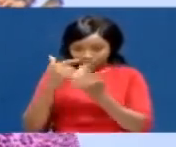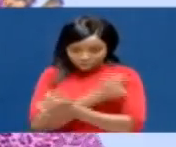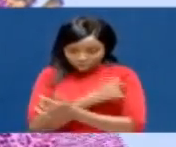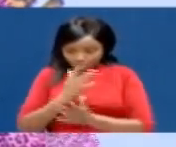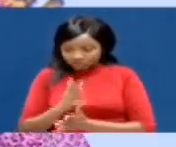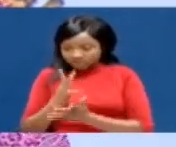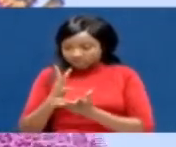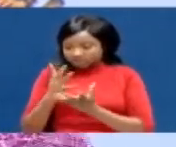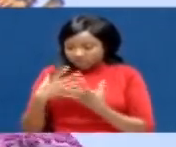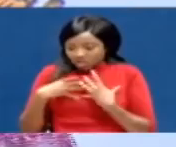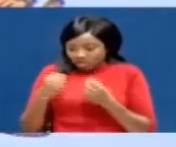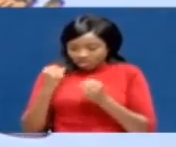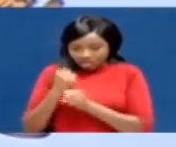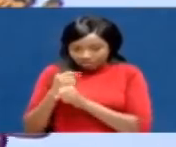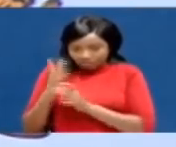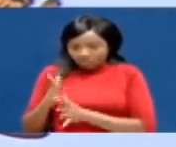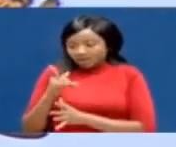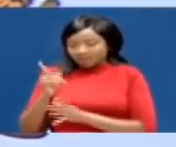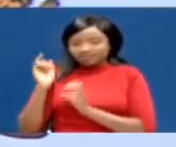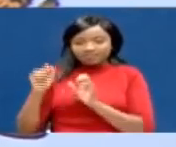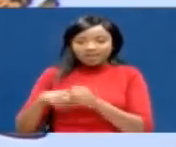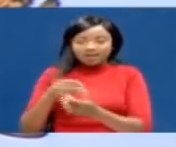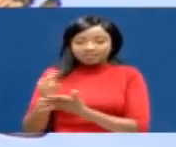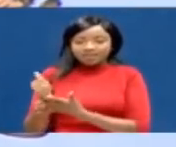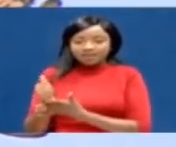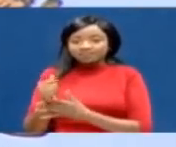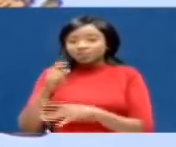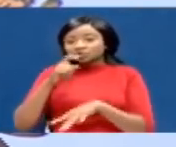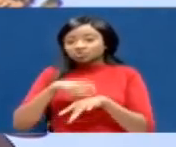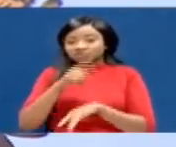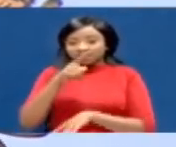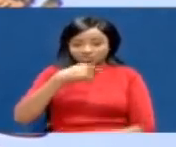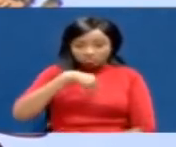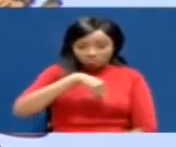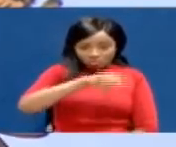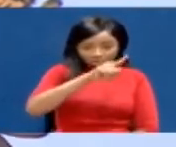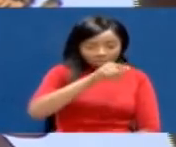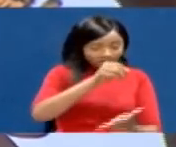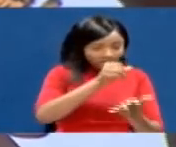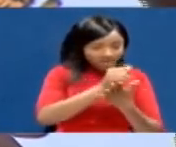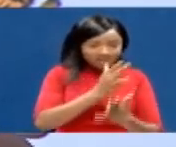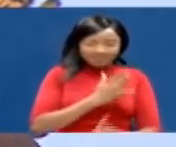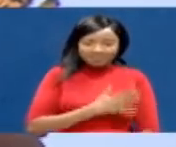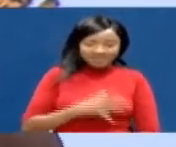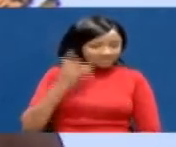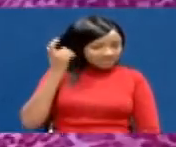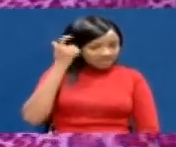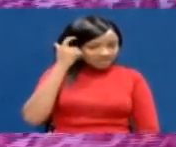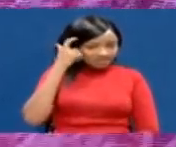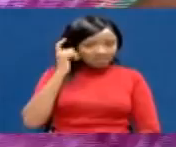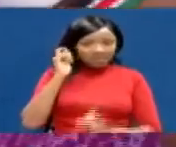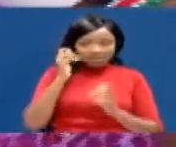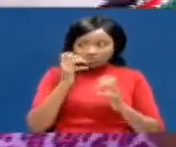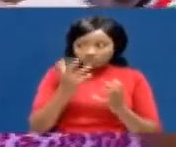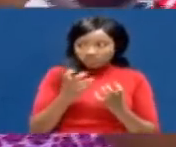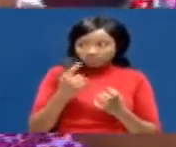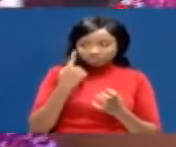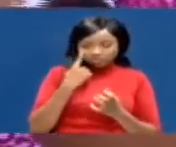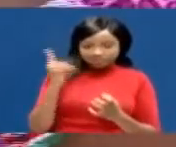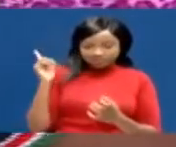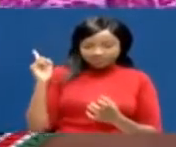But it is also good for you. So when you go out to buy, ensure that you can detect that it has